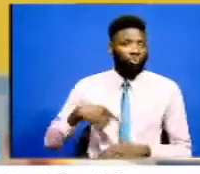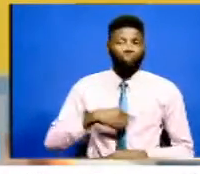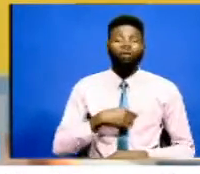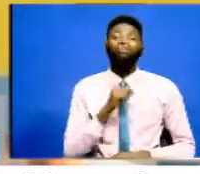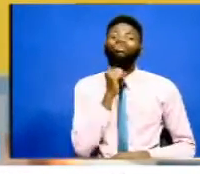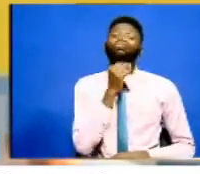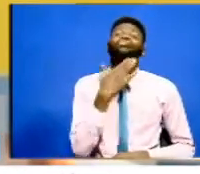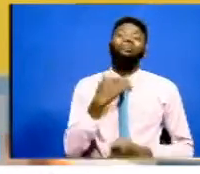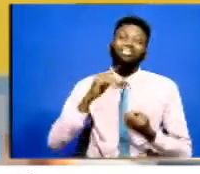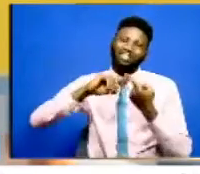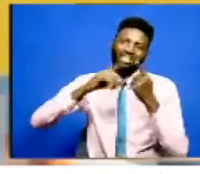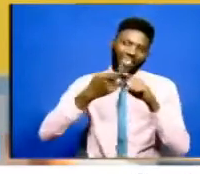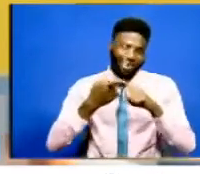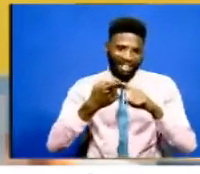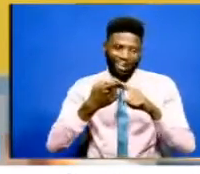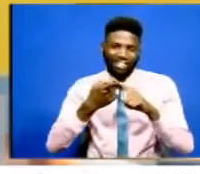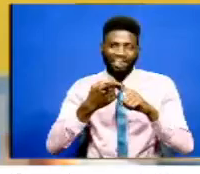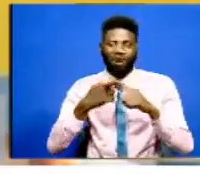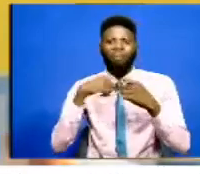of course. We don't want to compromise